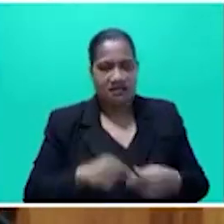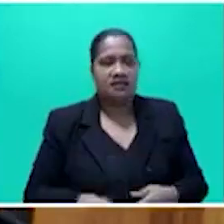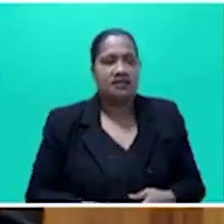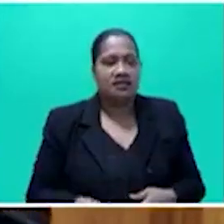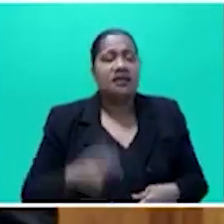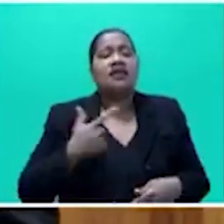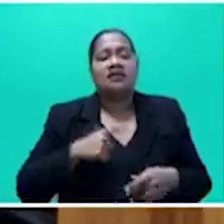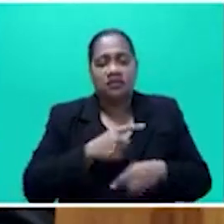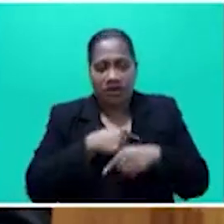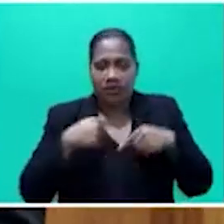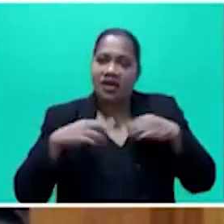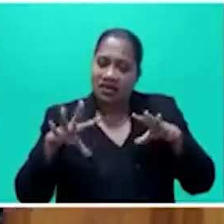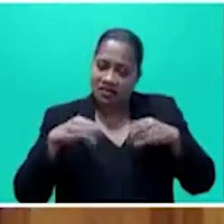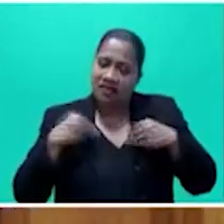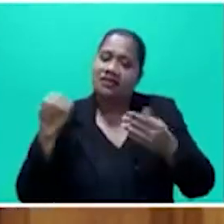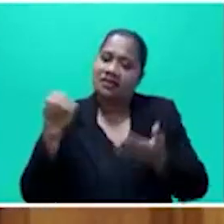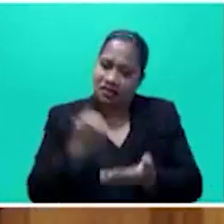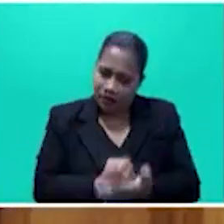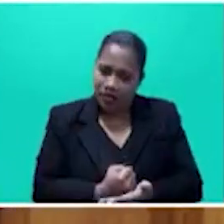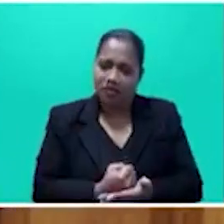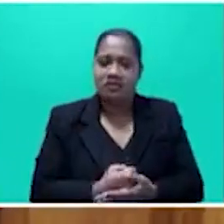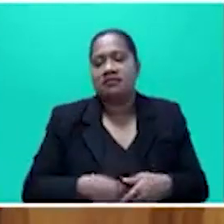Speaker.